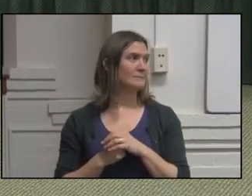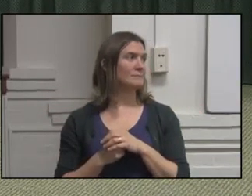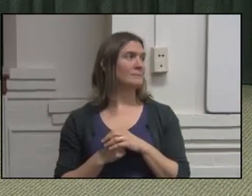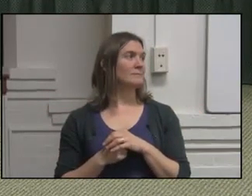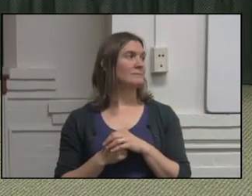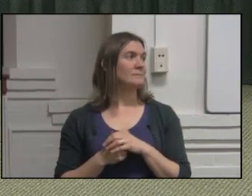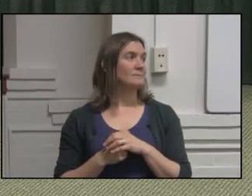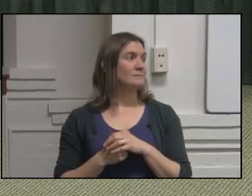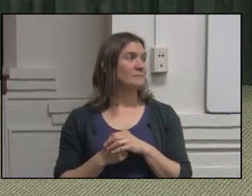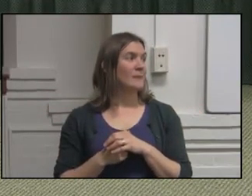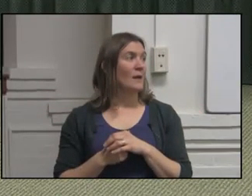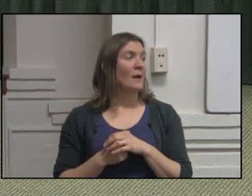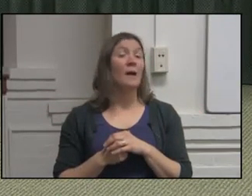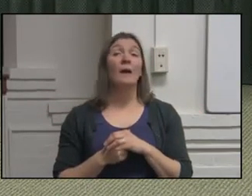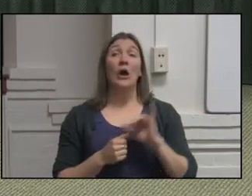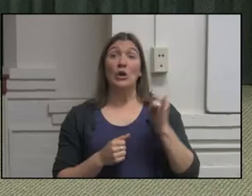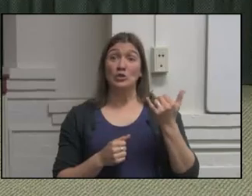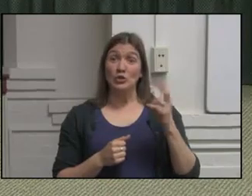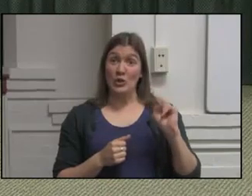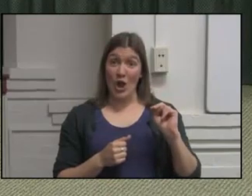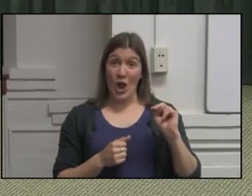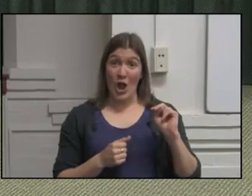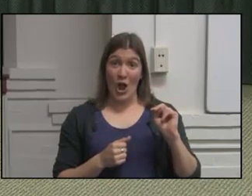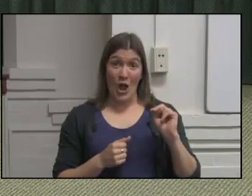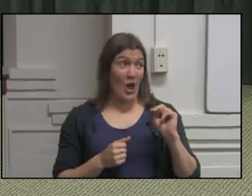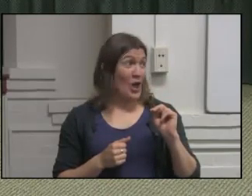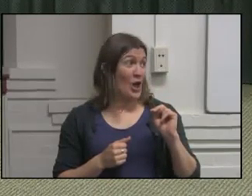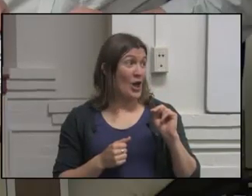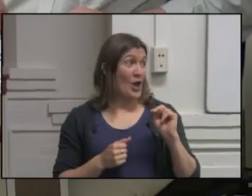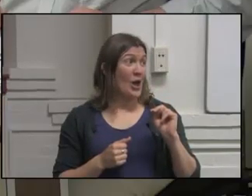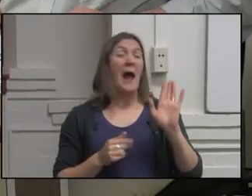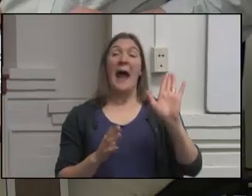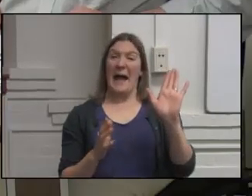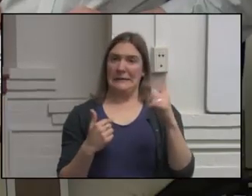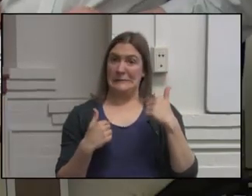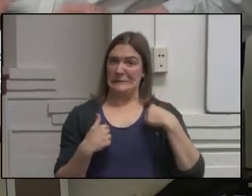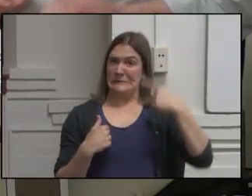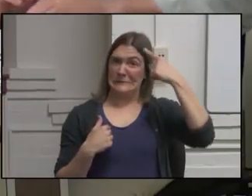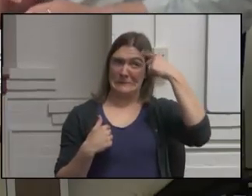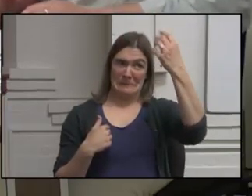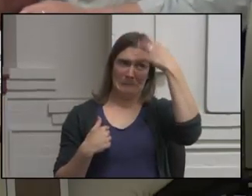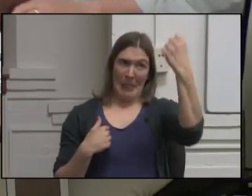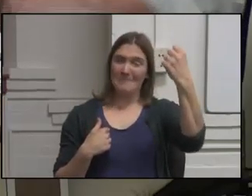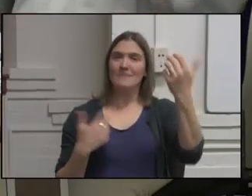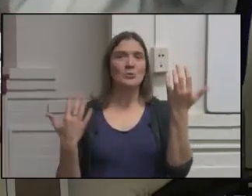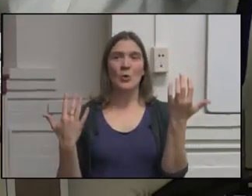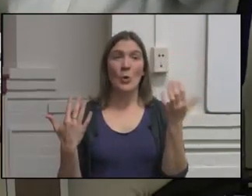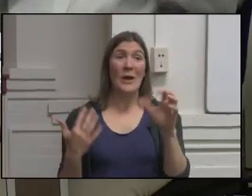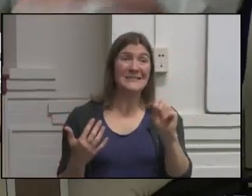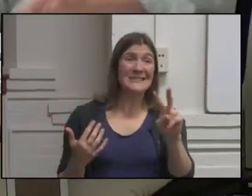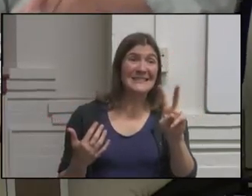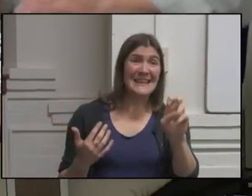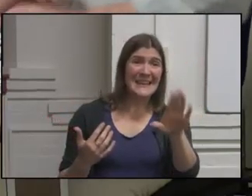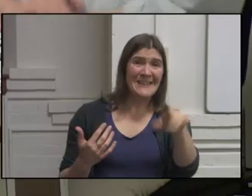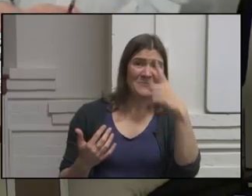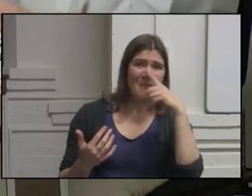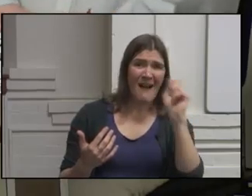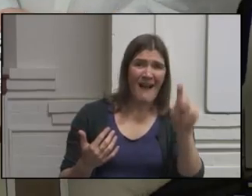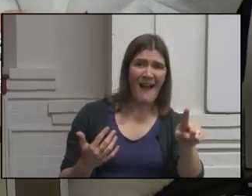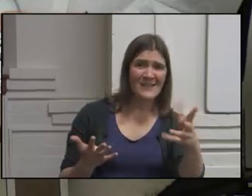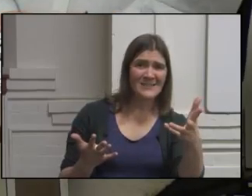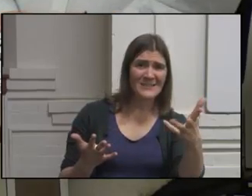if we know. Okay, I hope we do. I don't have that off the top of my head. I don't know. Steve, you have any idea what that might